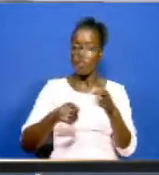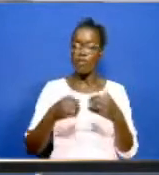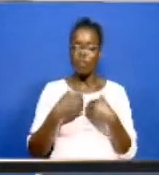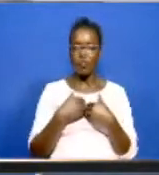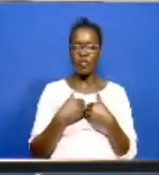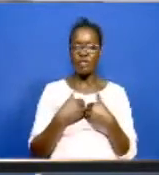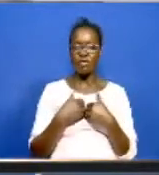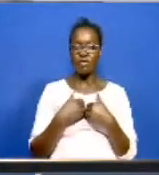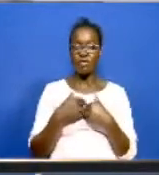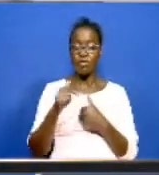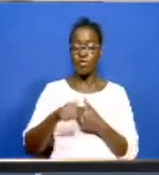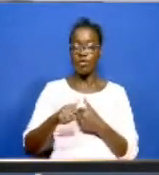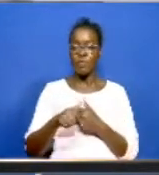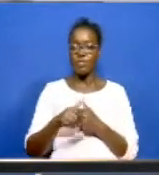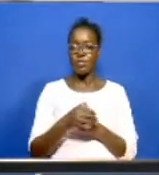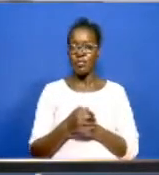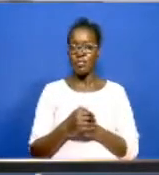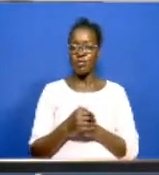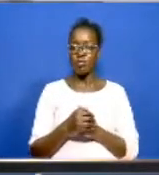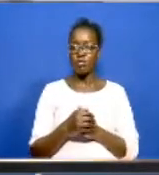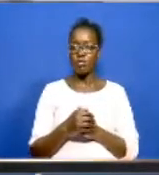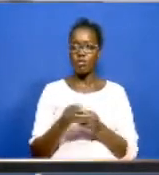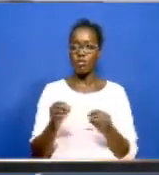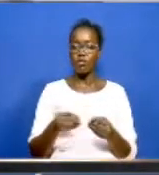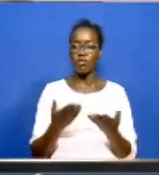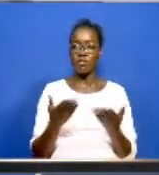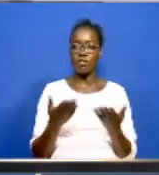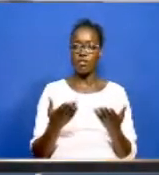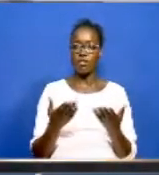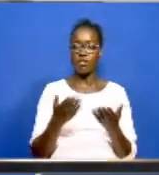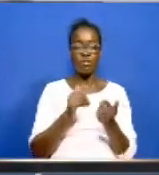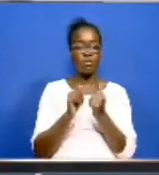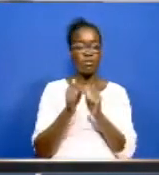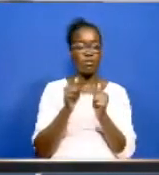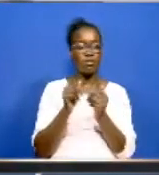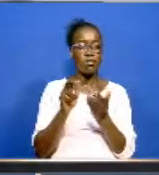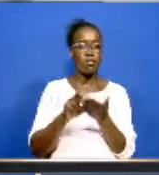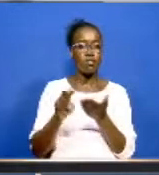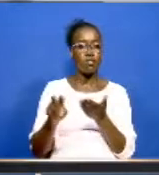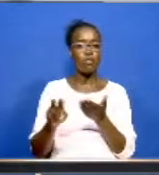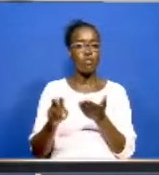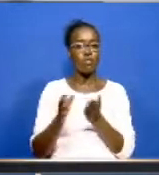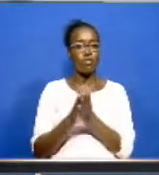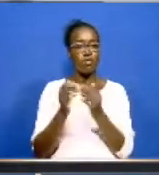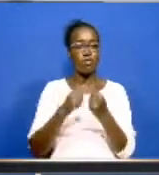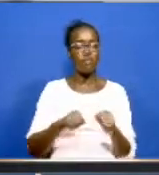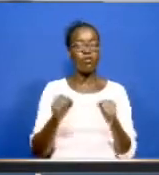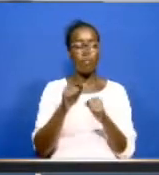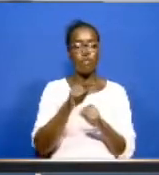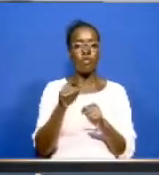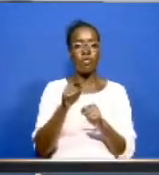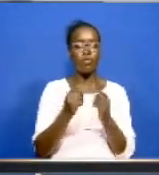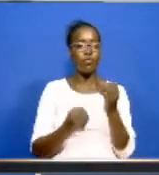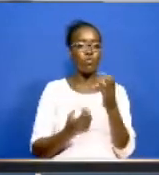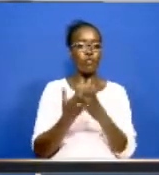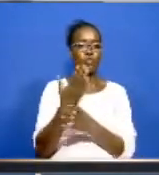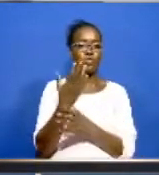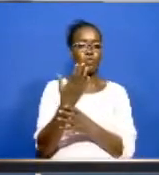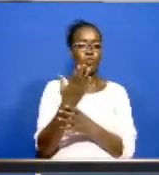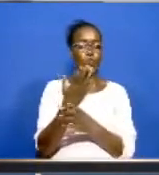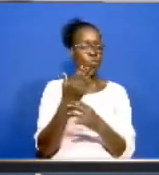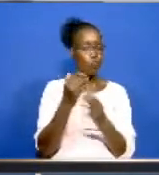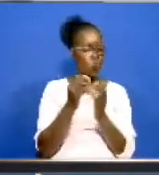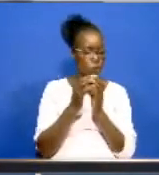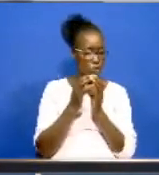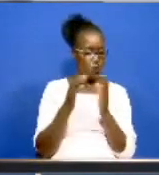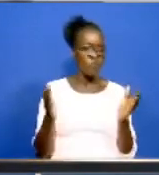have today. And it is what gives you, as I say, this competitive advantage and enables you to grow hugely. And of